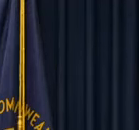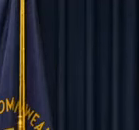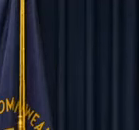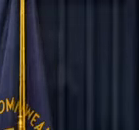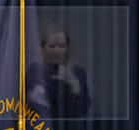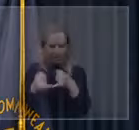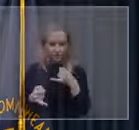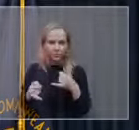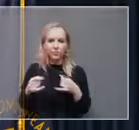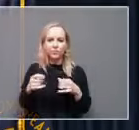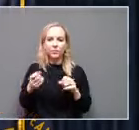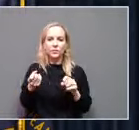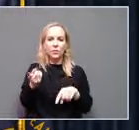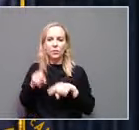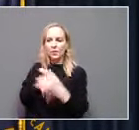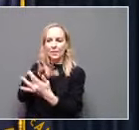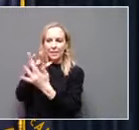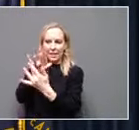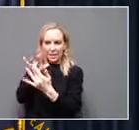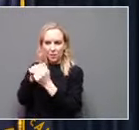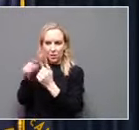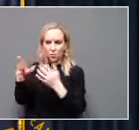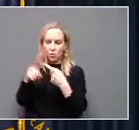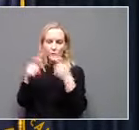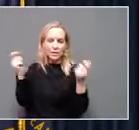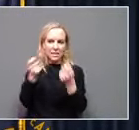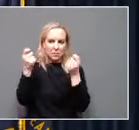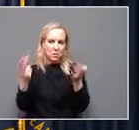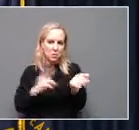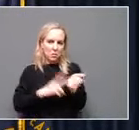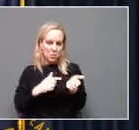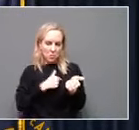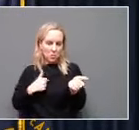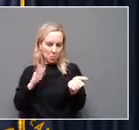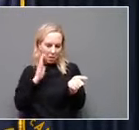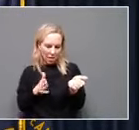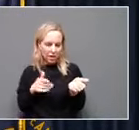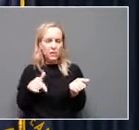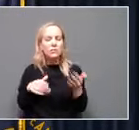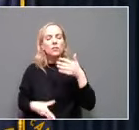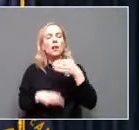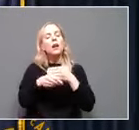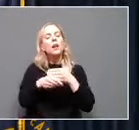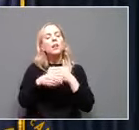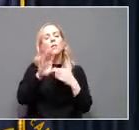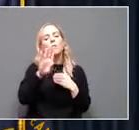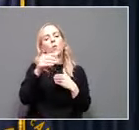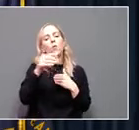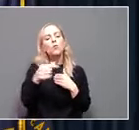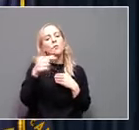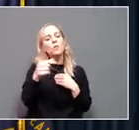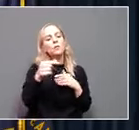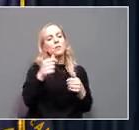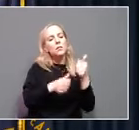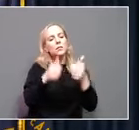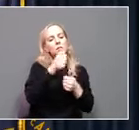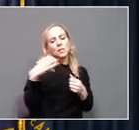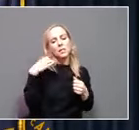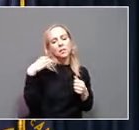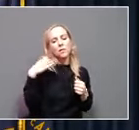able to get in touch with him. If he wants to do a ceremonial signing, we will do it. It adds the Bowling Green Chief of Police to the Kentucky